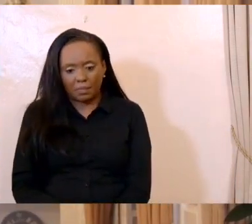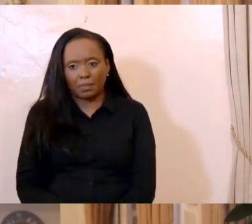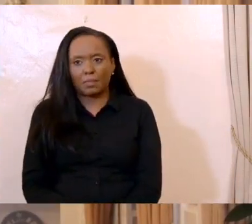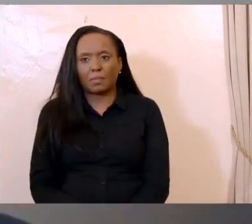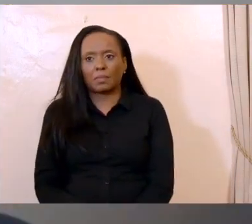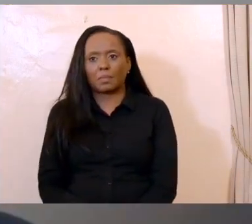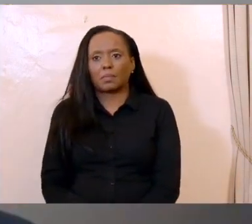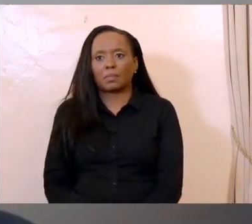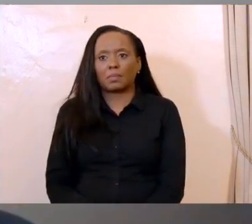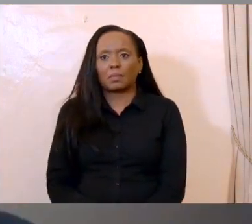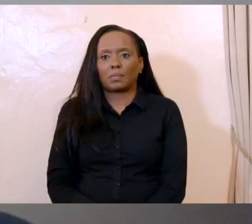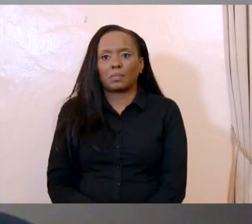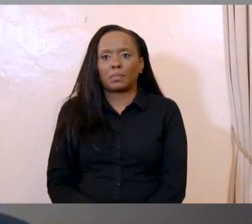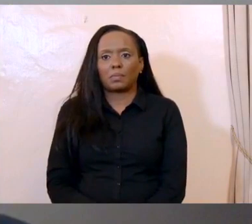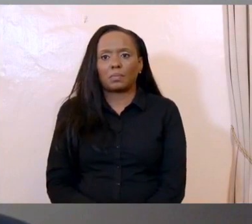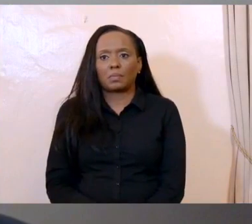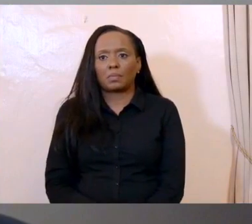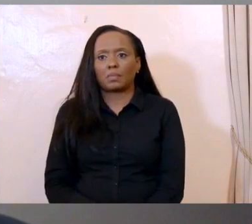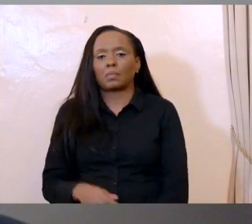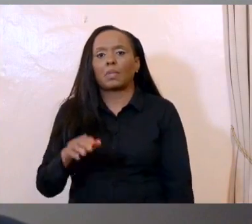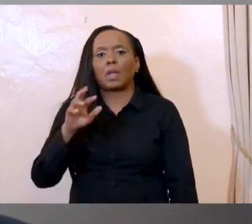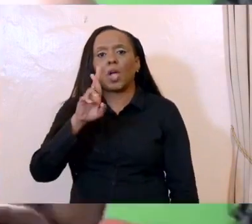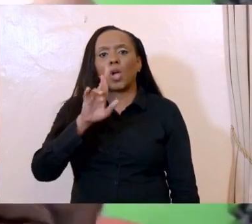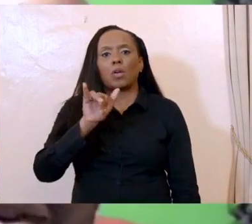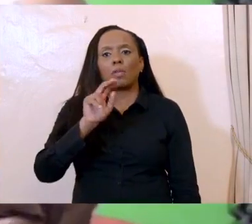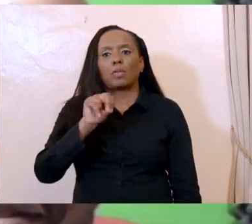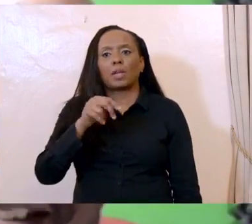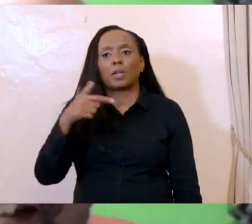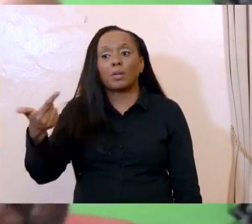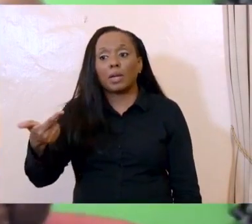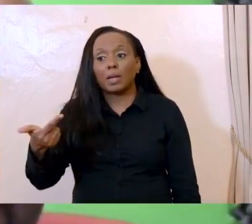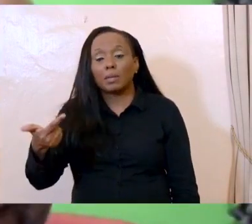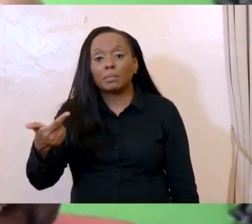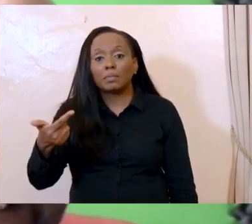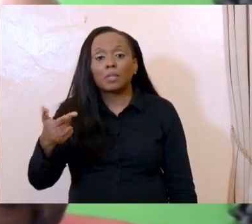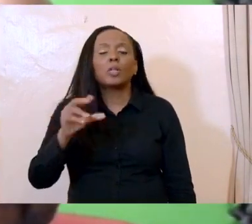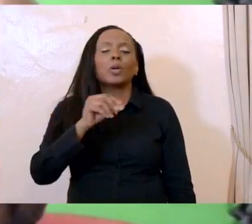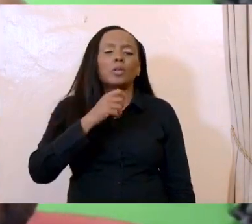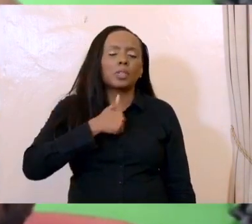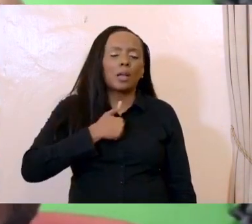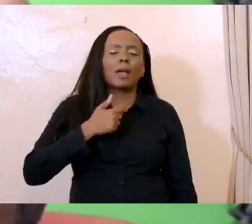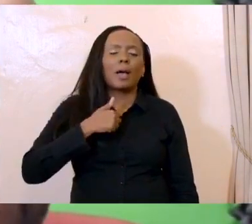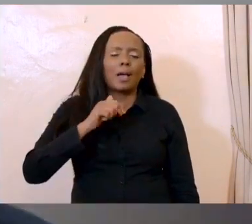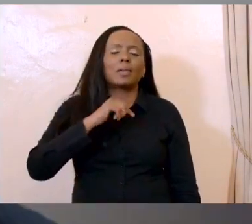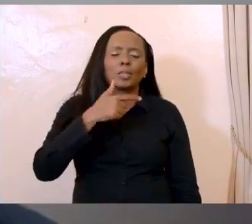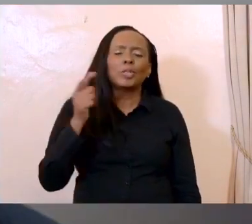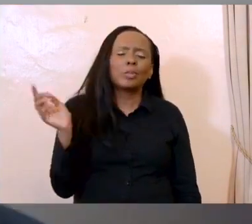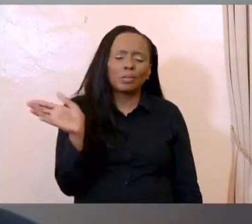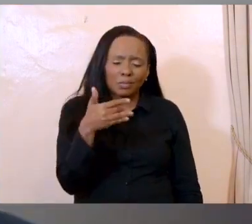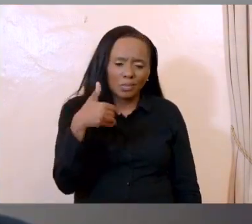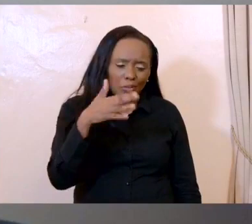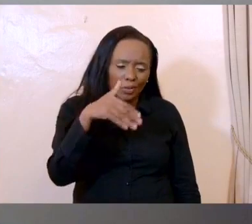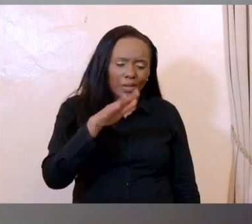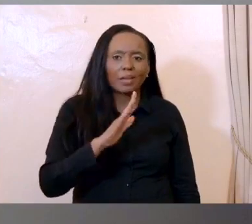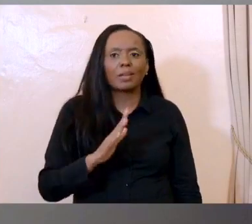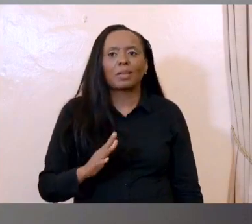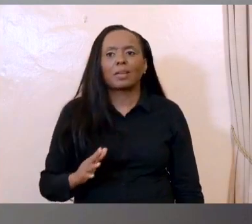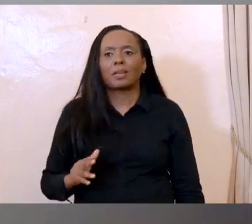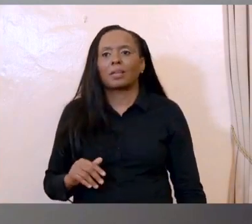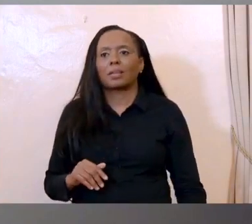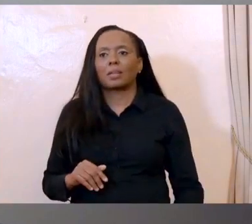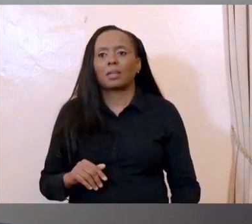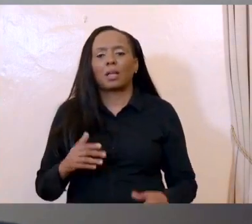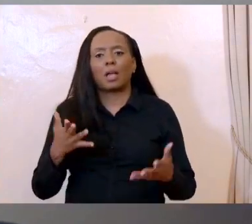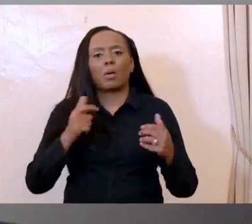Okay, Broom, you want to go ahead? Oh, you go, sir. You go. Okay, no problem. I have a question for Minister